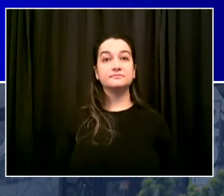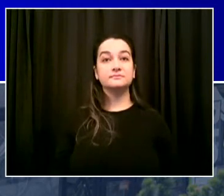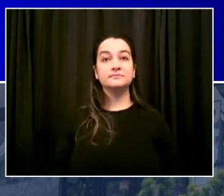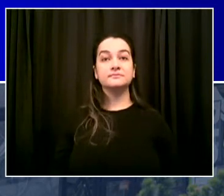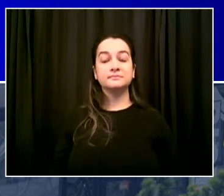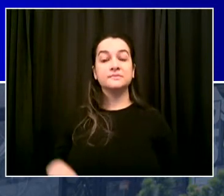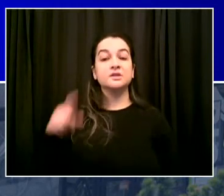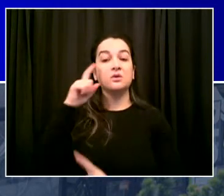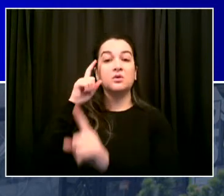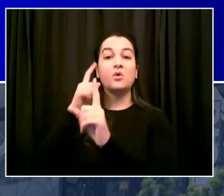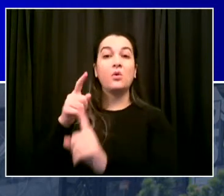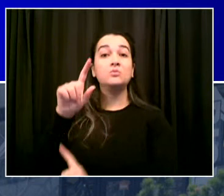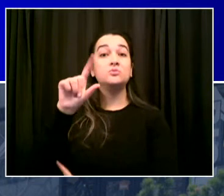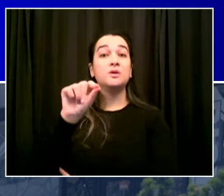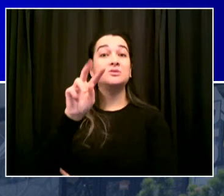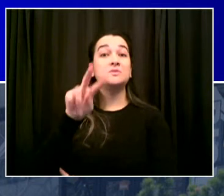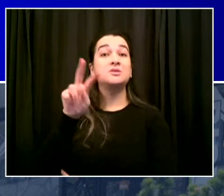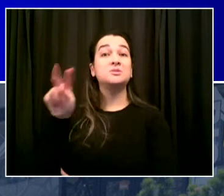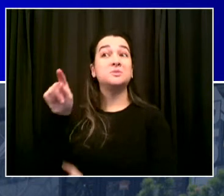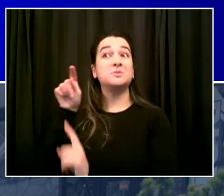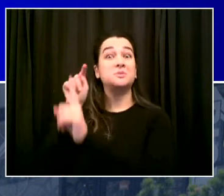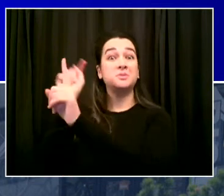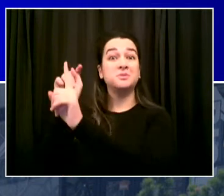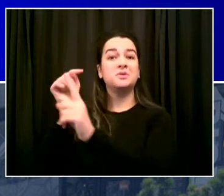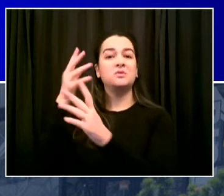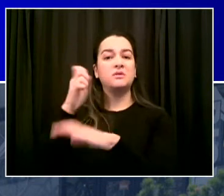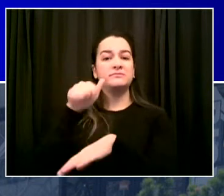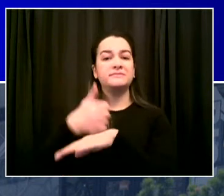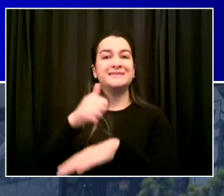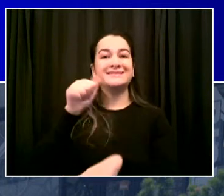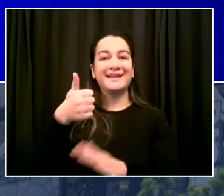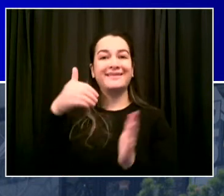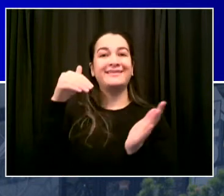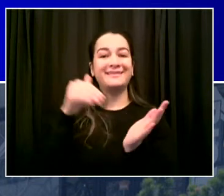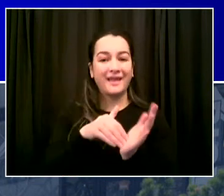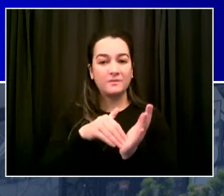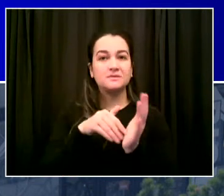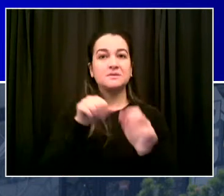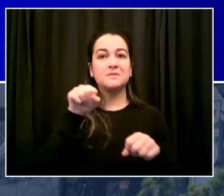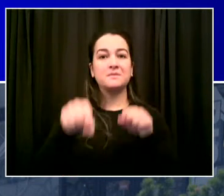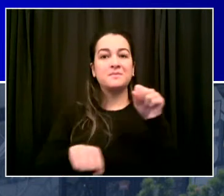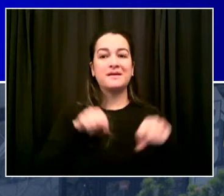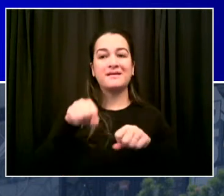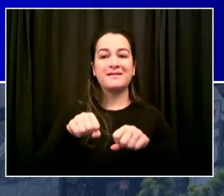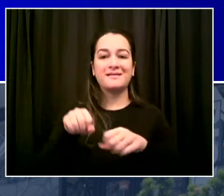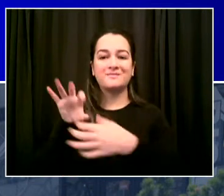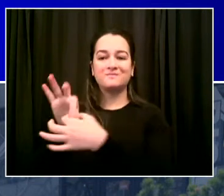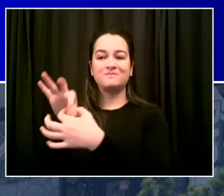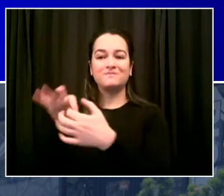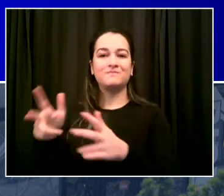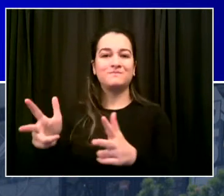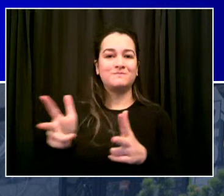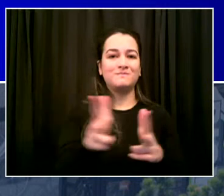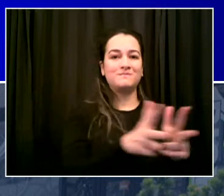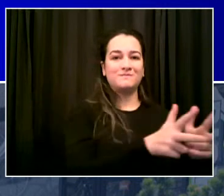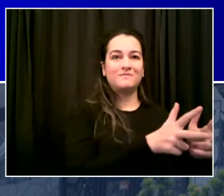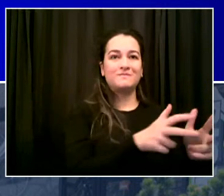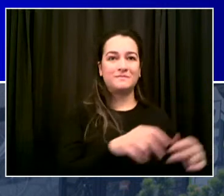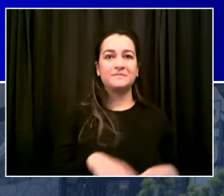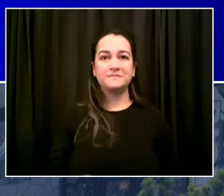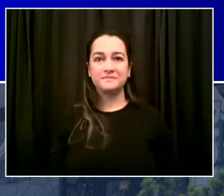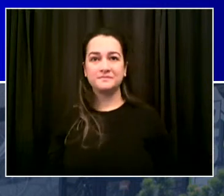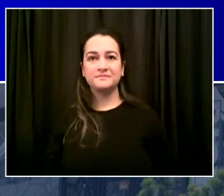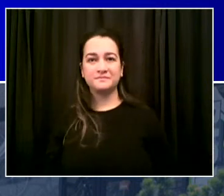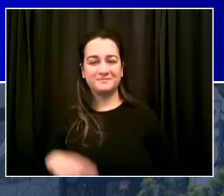create 10,000 new bike parking racks. And at 2 bikes per rack, if you do the